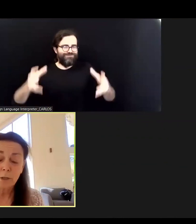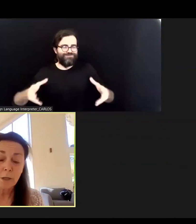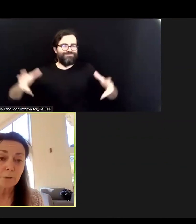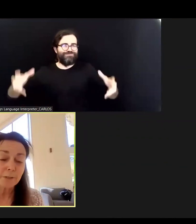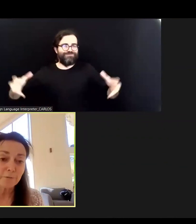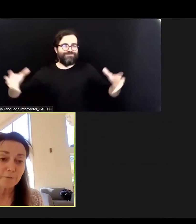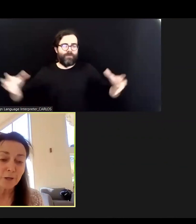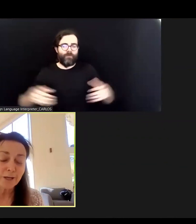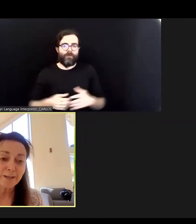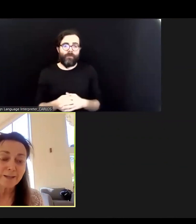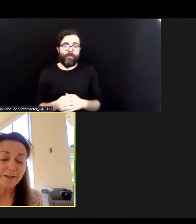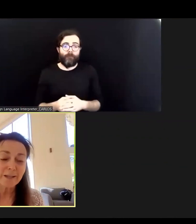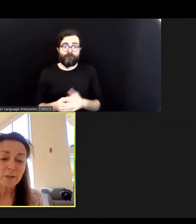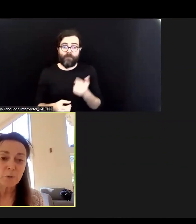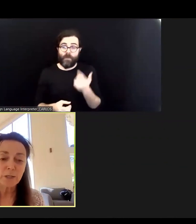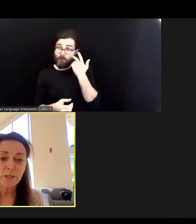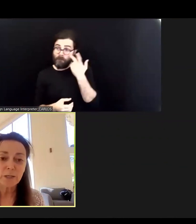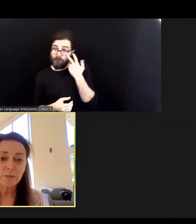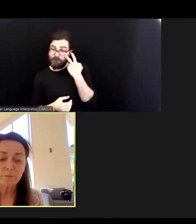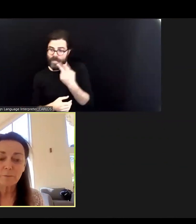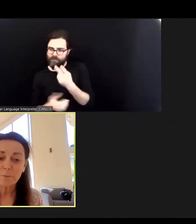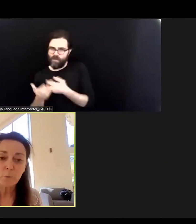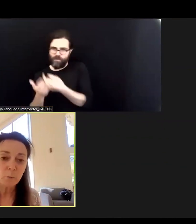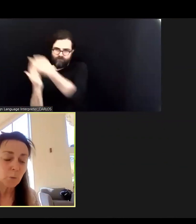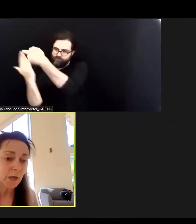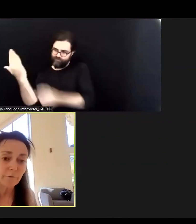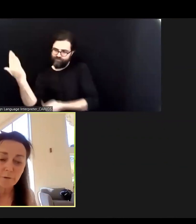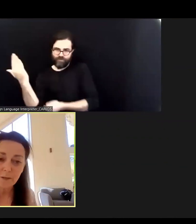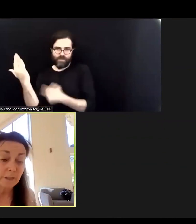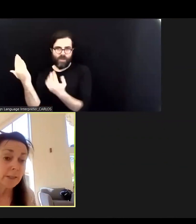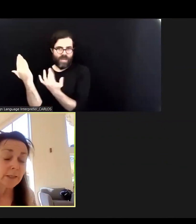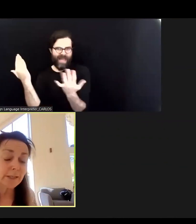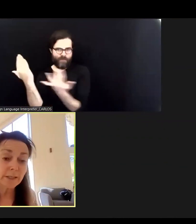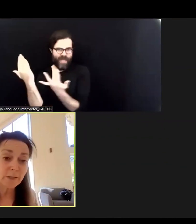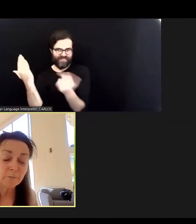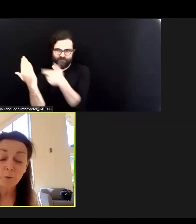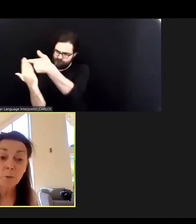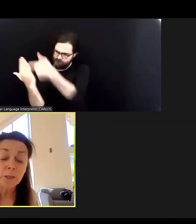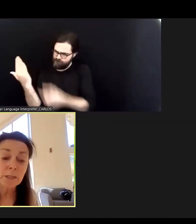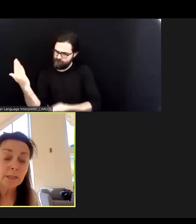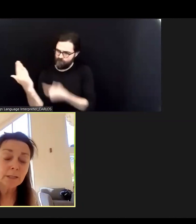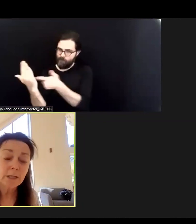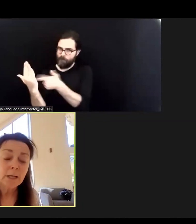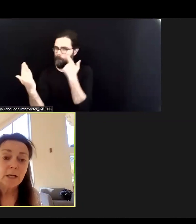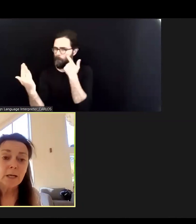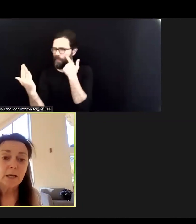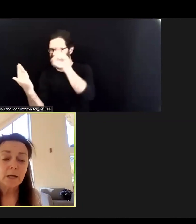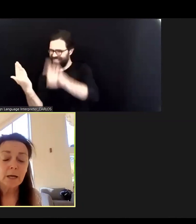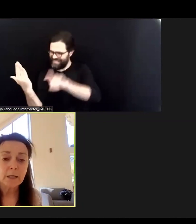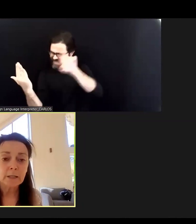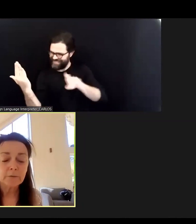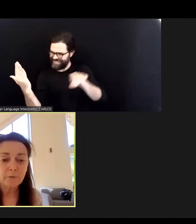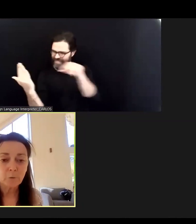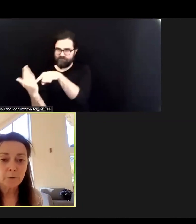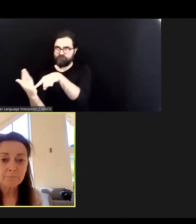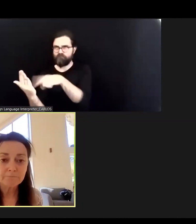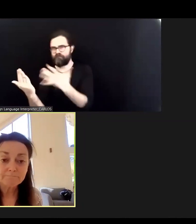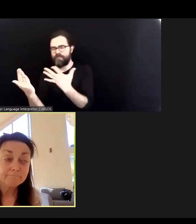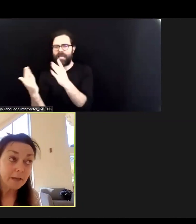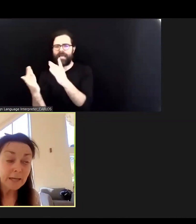expert. But we do see two things. We see generalist ICT companies are training